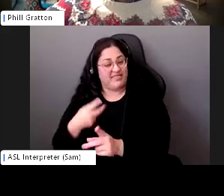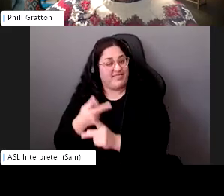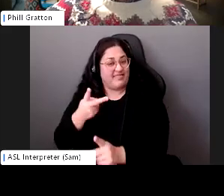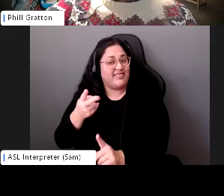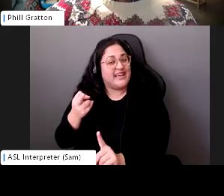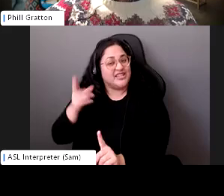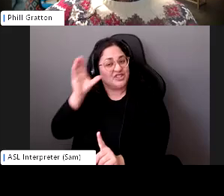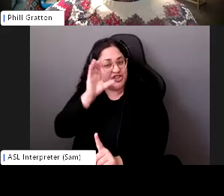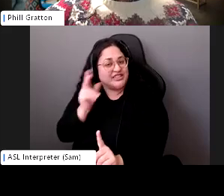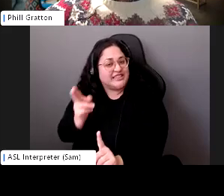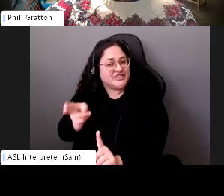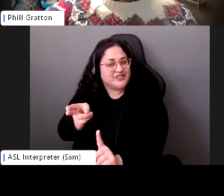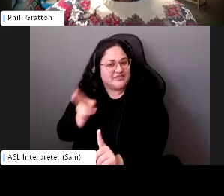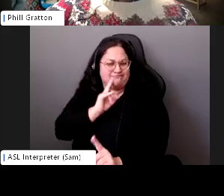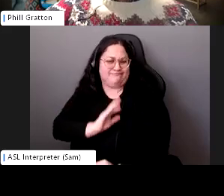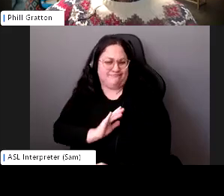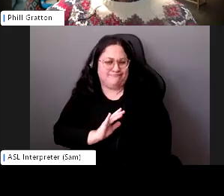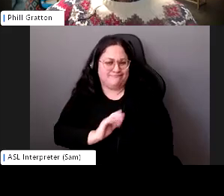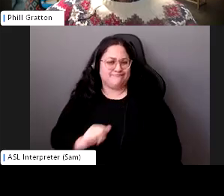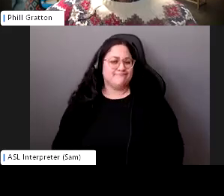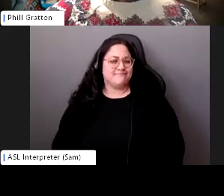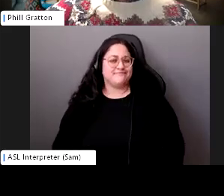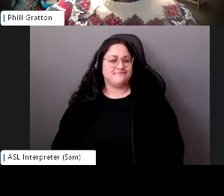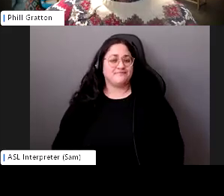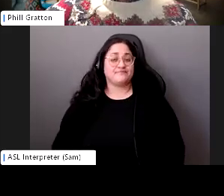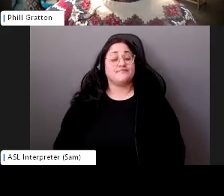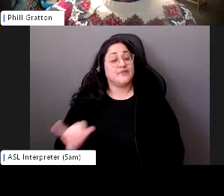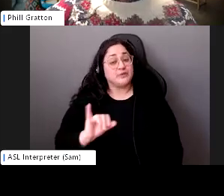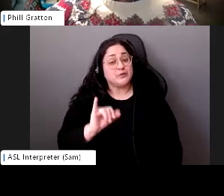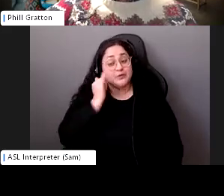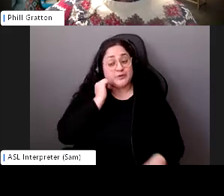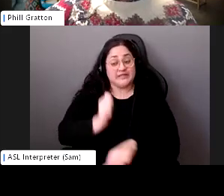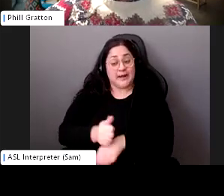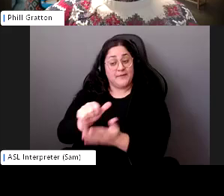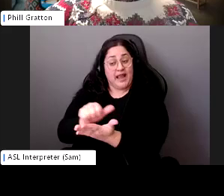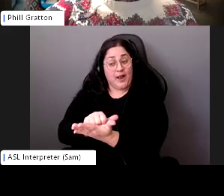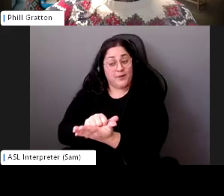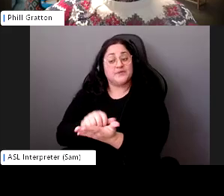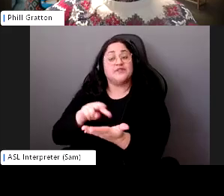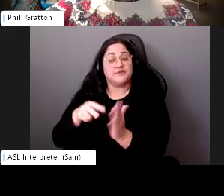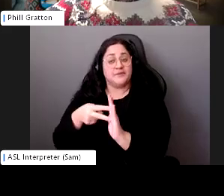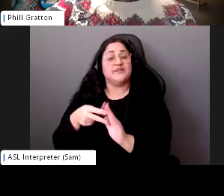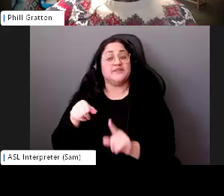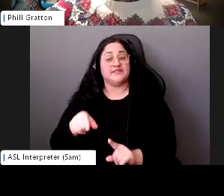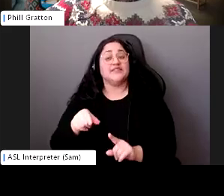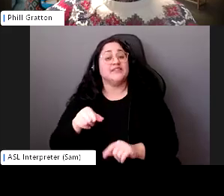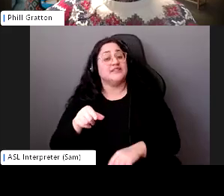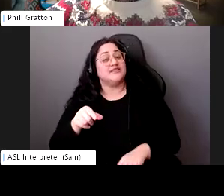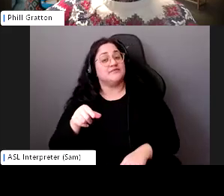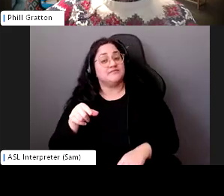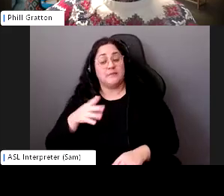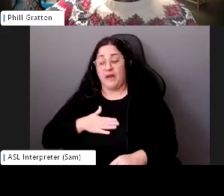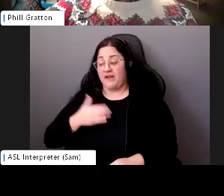really helpful when you register is you can use it across devices. So if I look up something in the app on